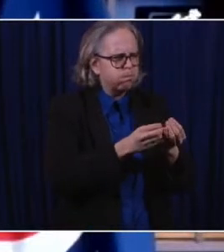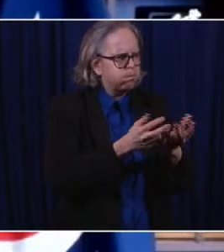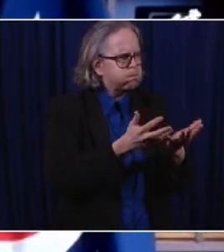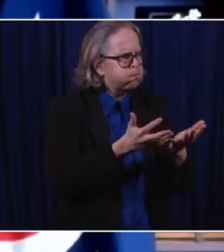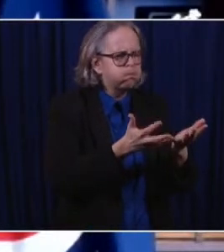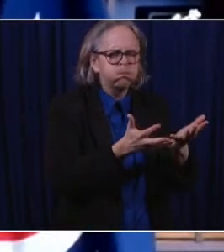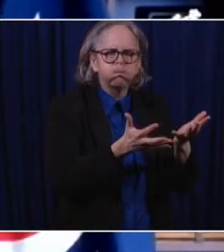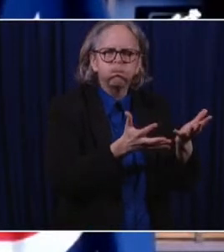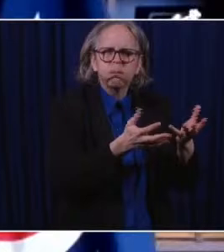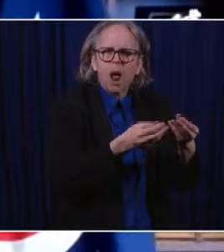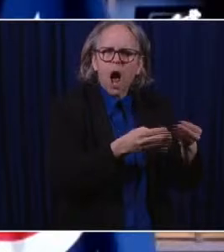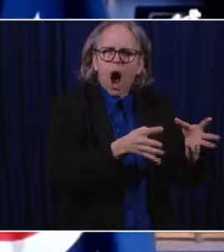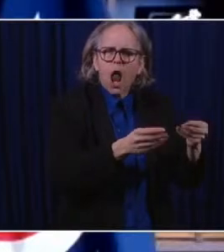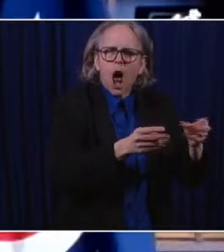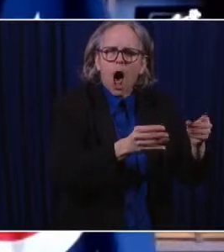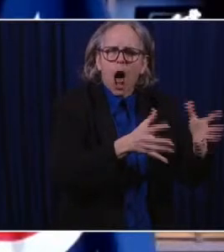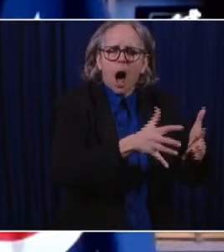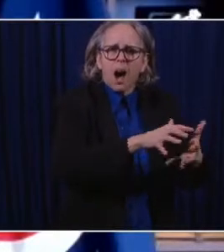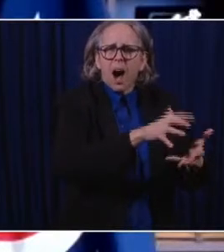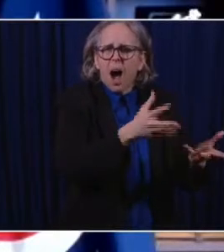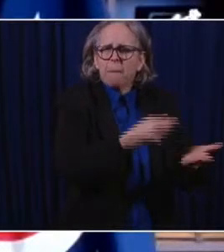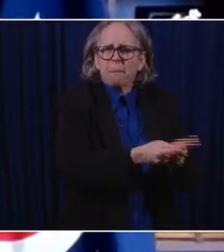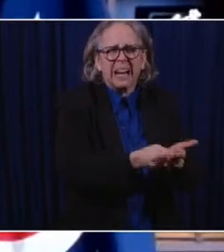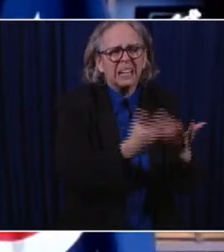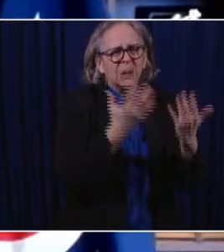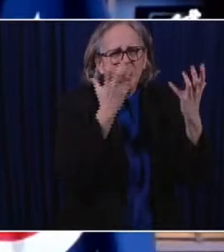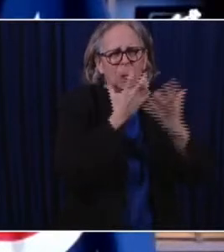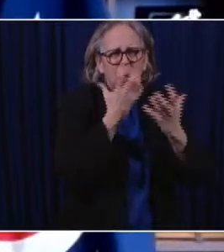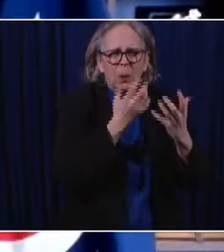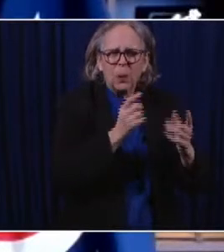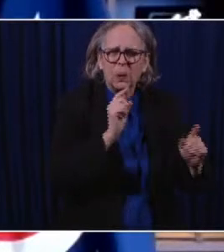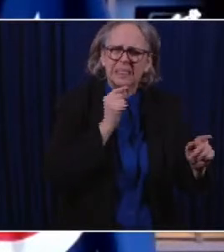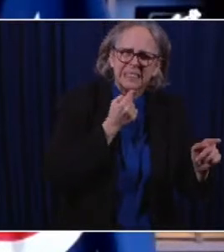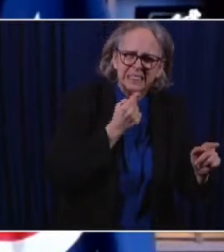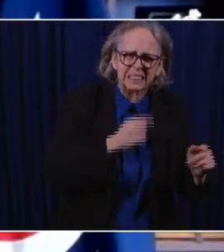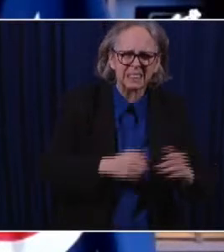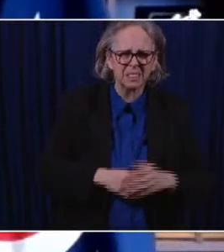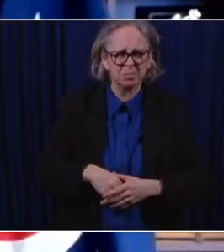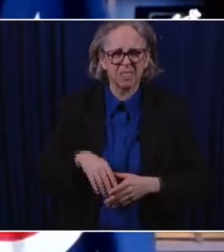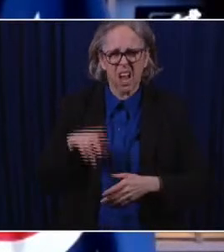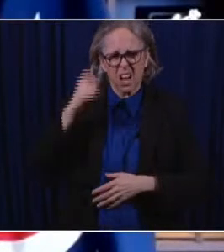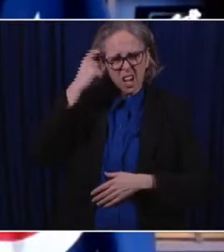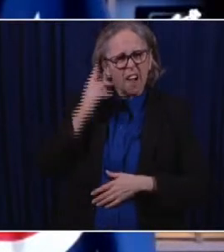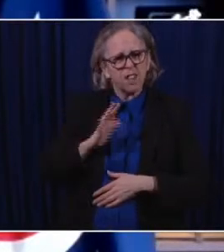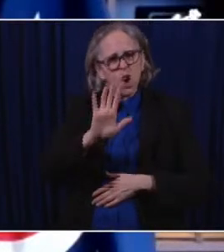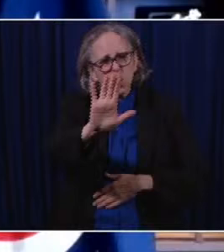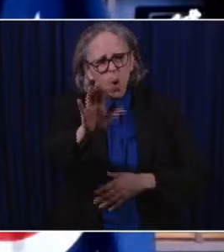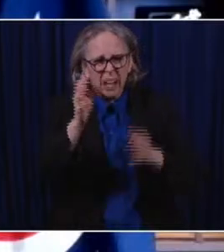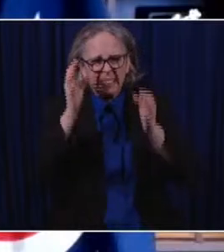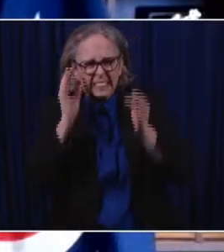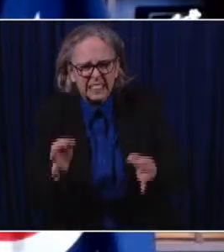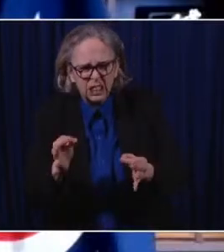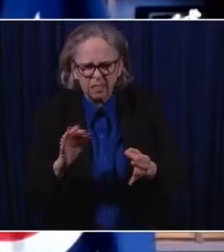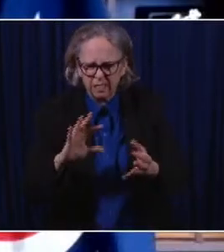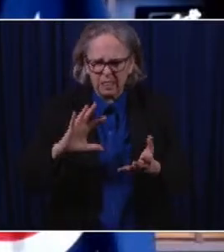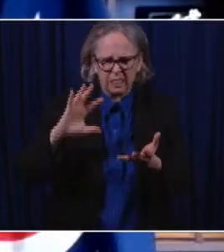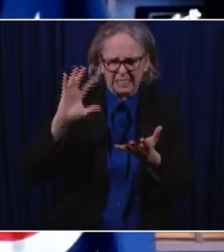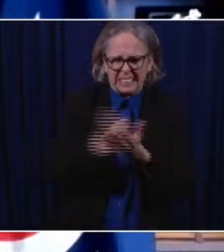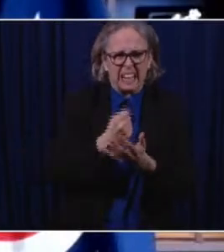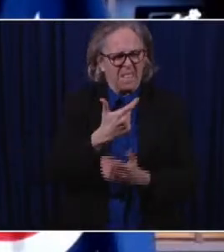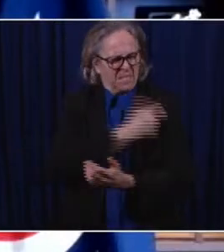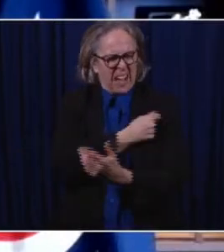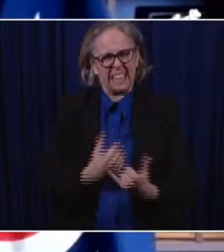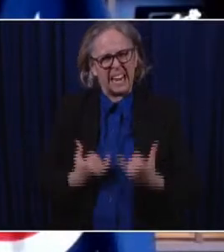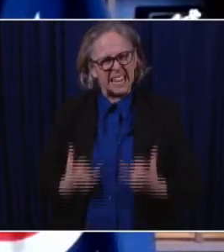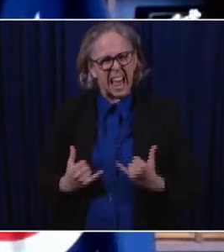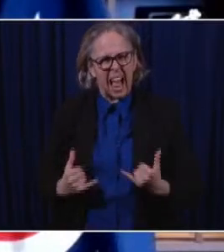making the decision to get schools vaccinated, make sure they're open for in-person learning so that the kids